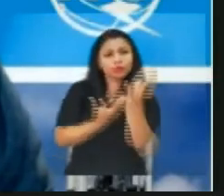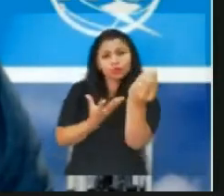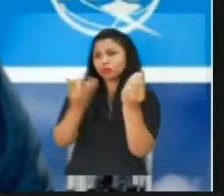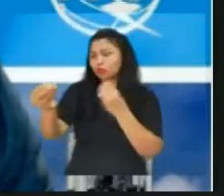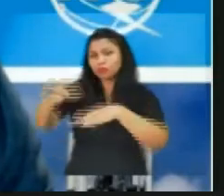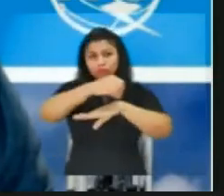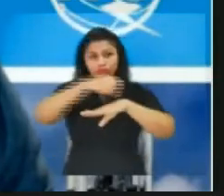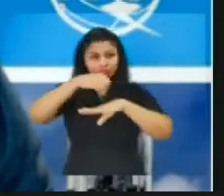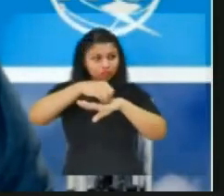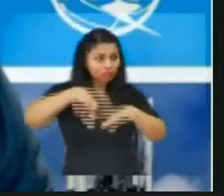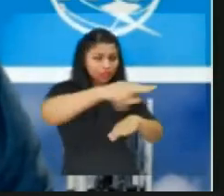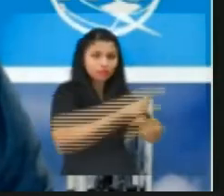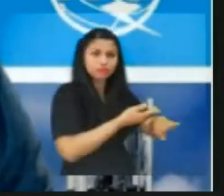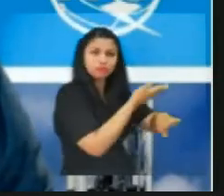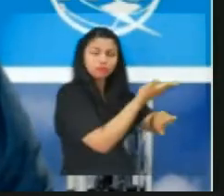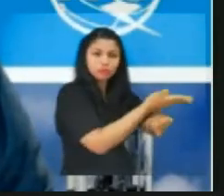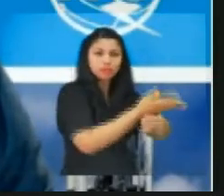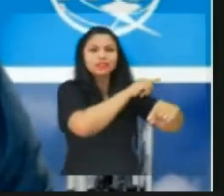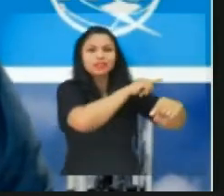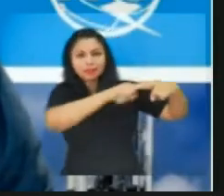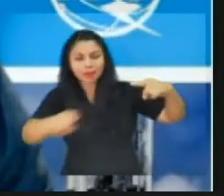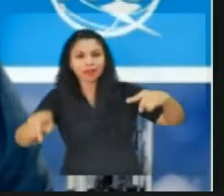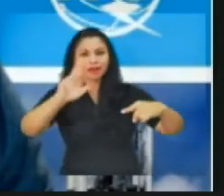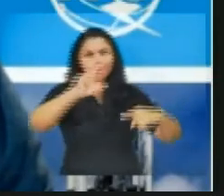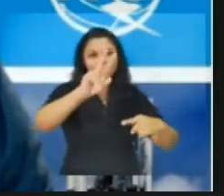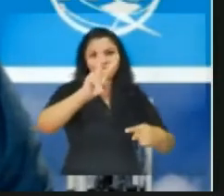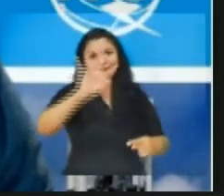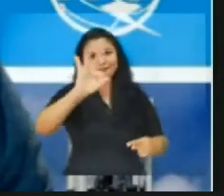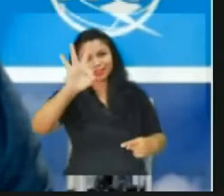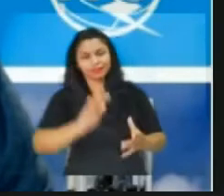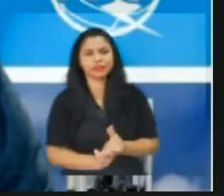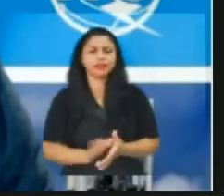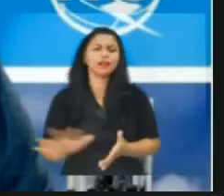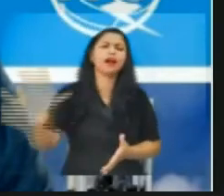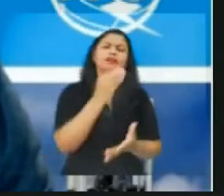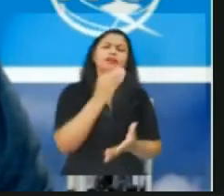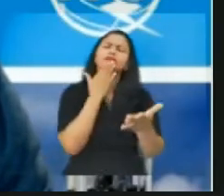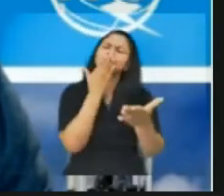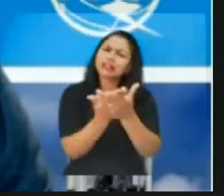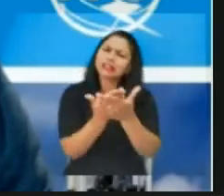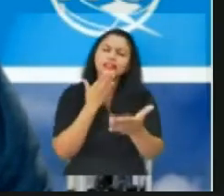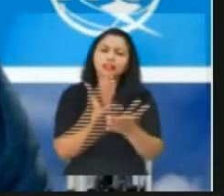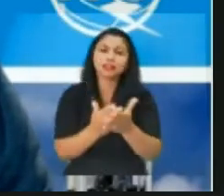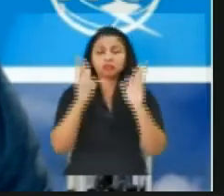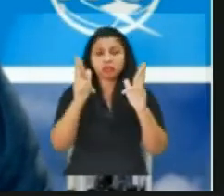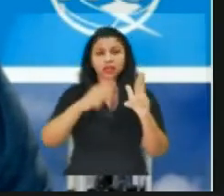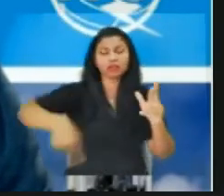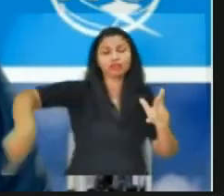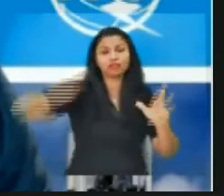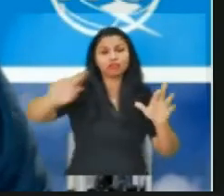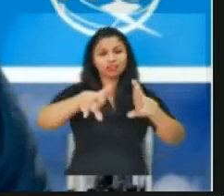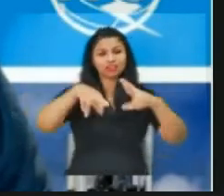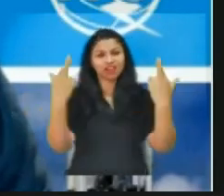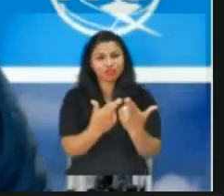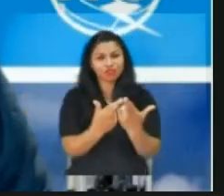regional groups for the CMR 23, the World Conference. The World Radio Conference. I would like to congratulate you, and I wish for the